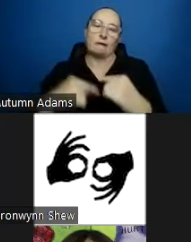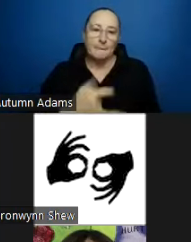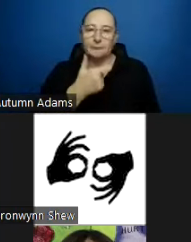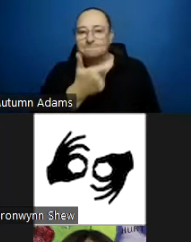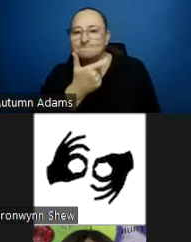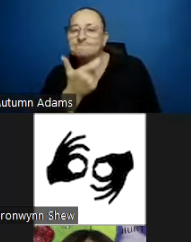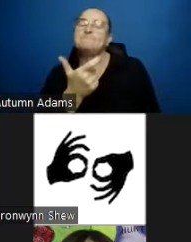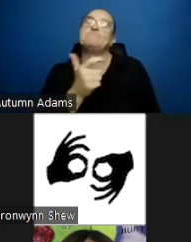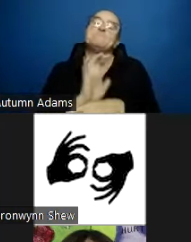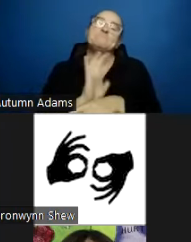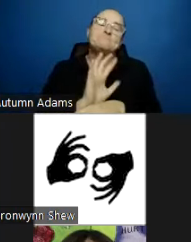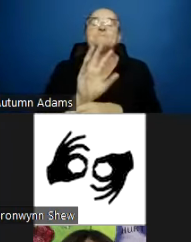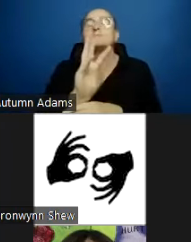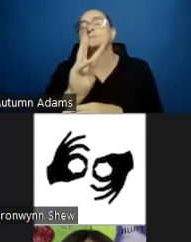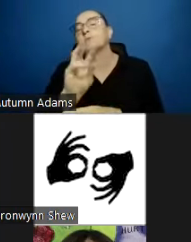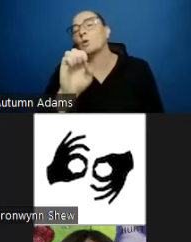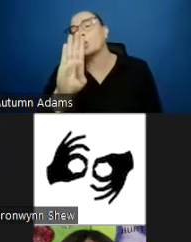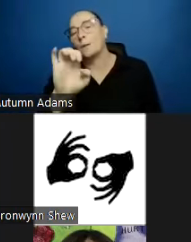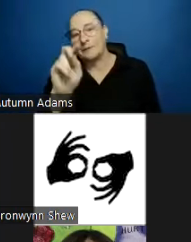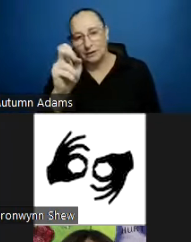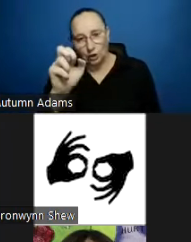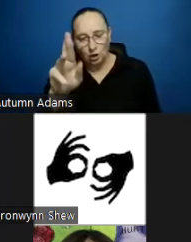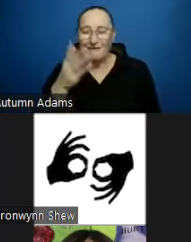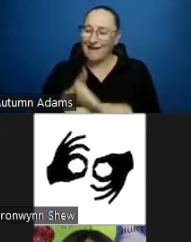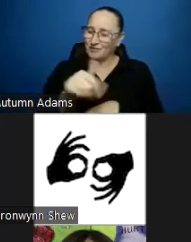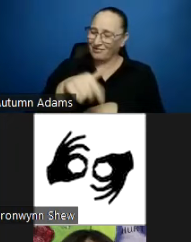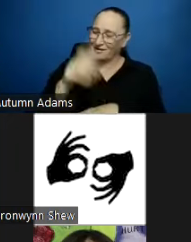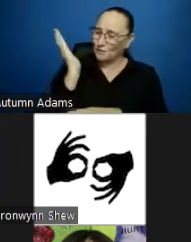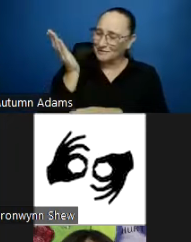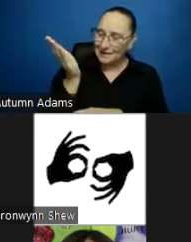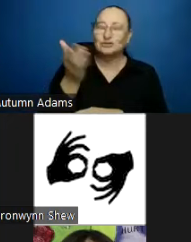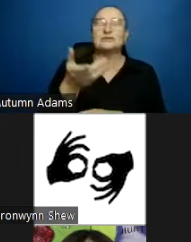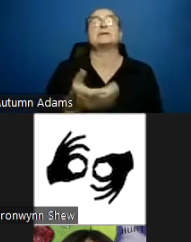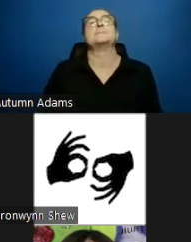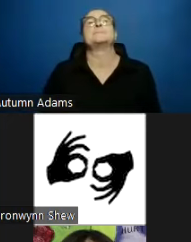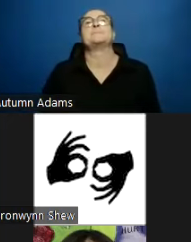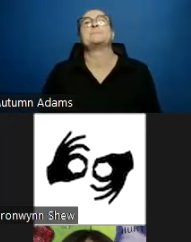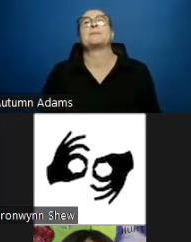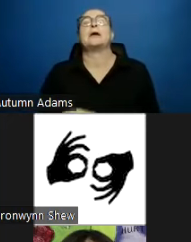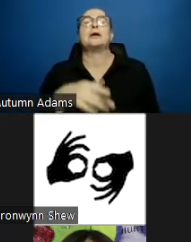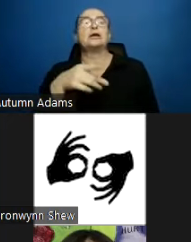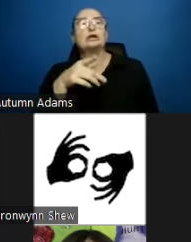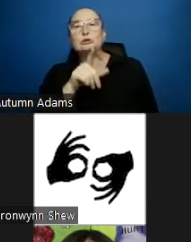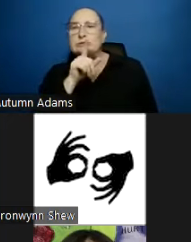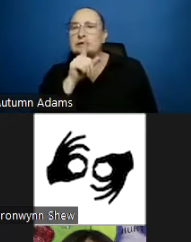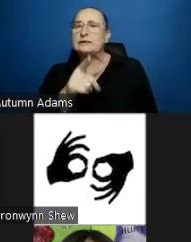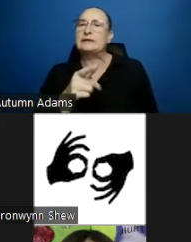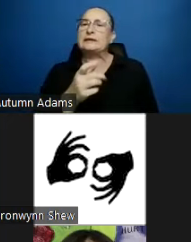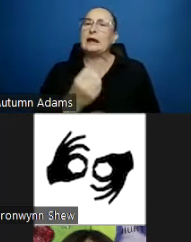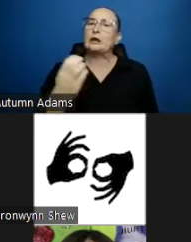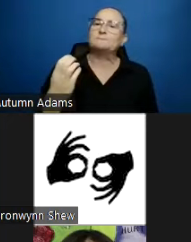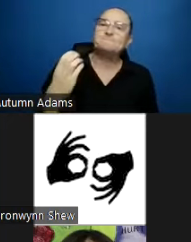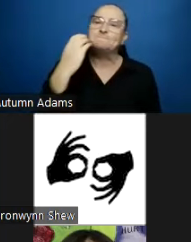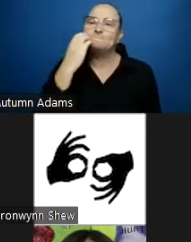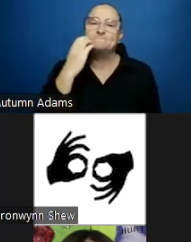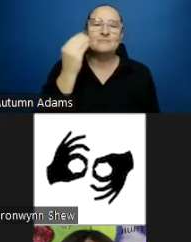I hope, after this presentation that you really get some rich information and it will help